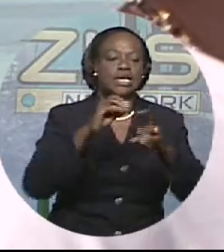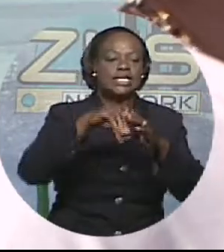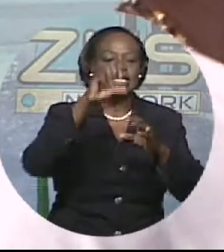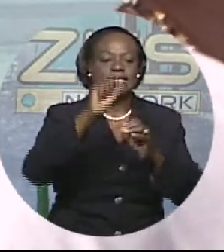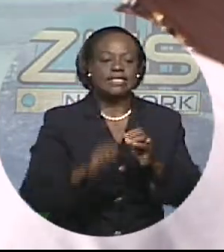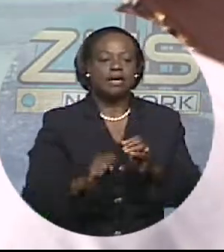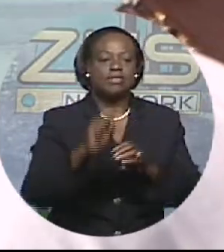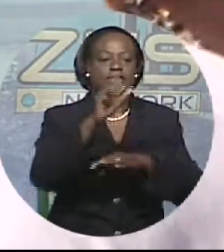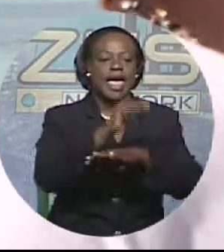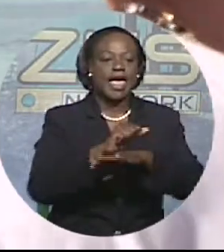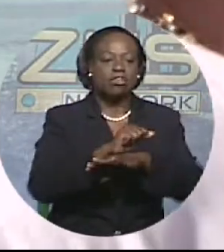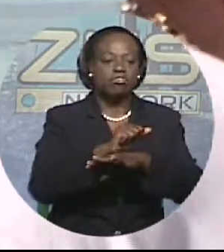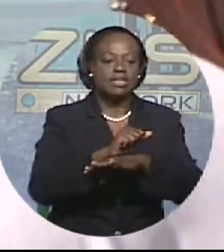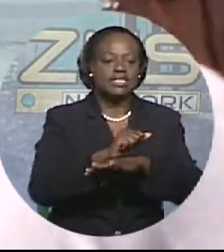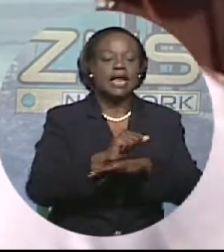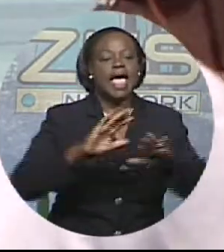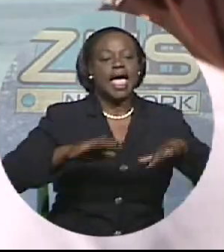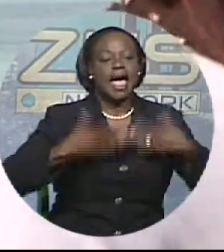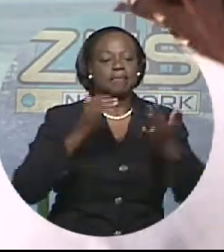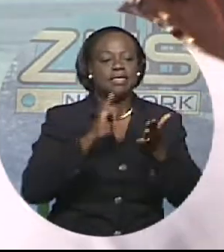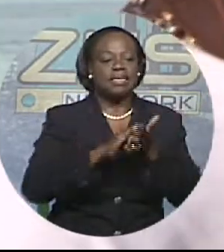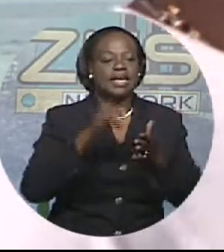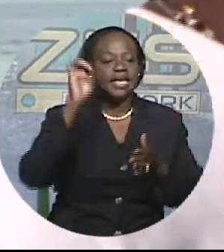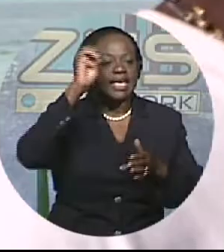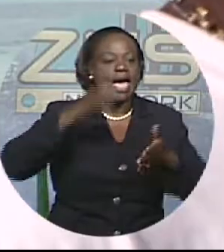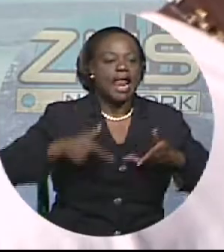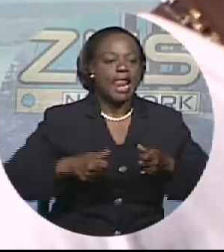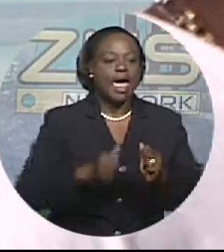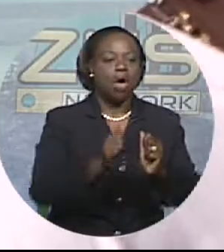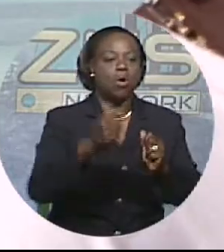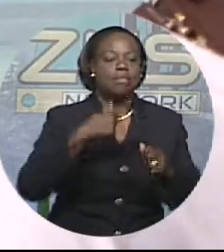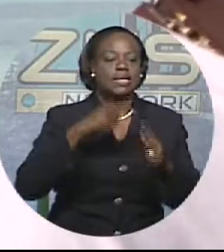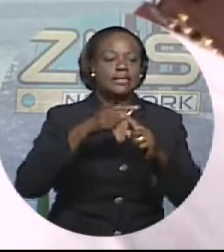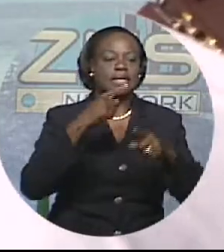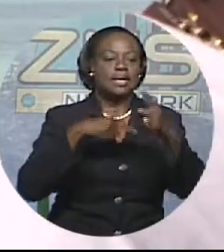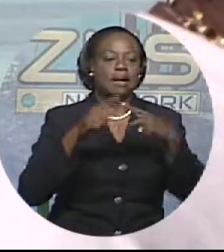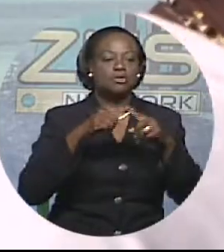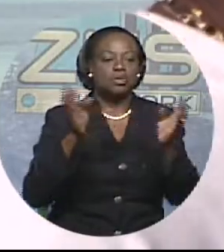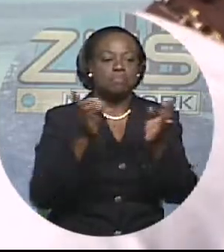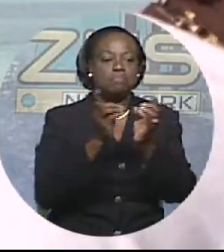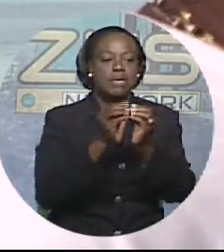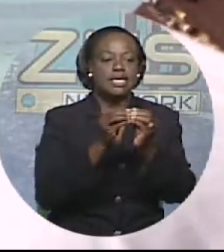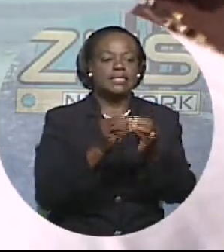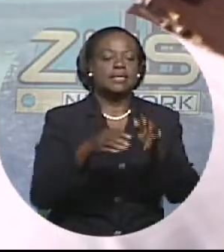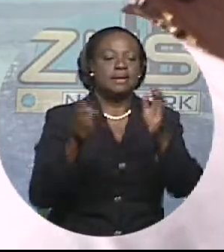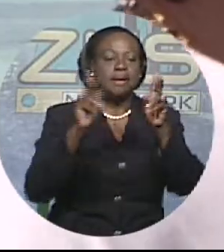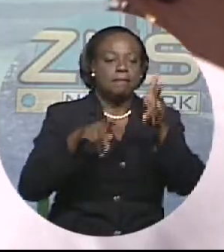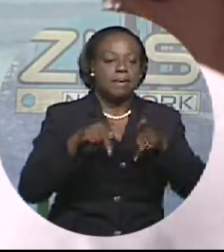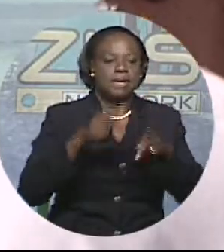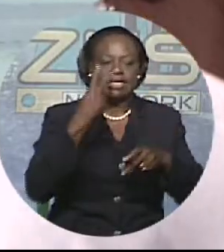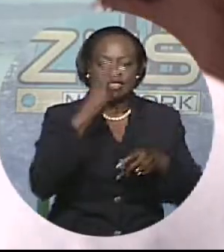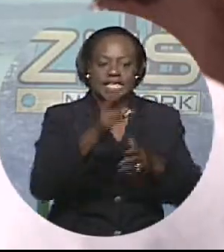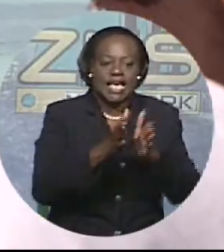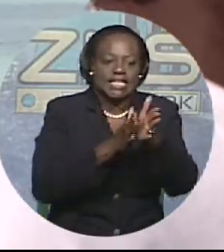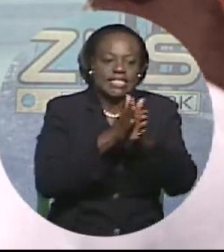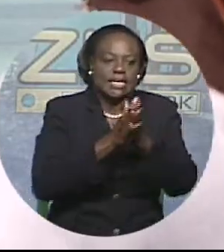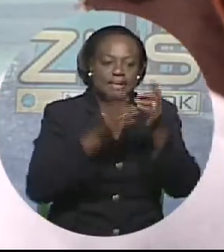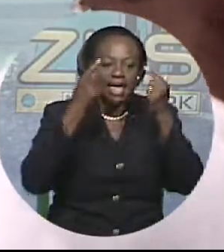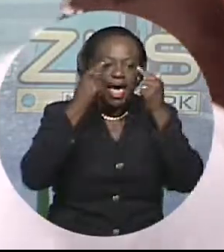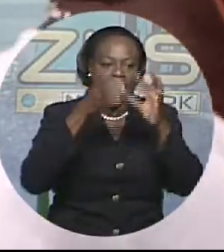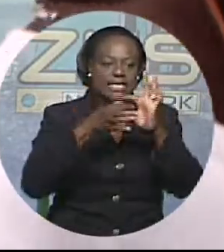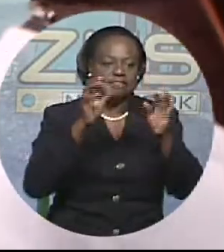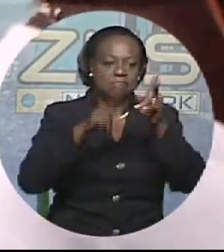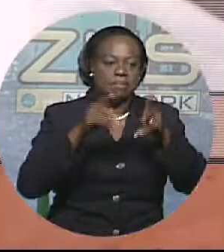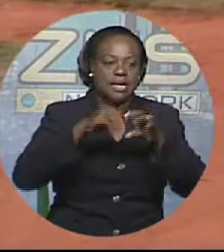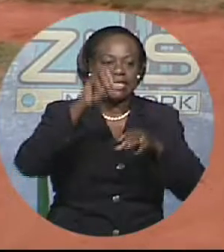and I'm certainly glad that he allowed me to come so I can participate not only in sailing but also to meet people and to see the excitement in the eyes of the people of South